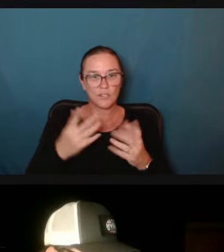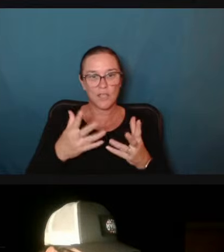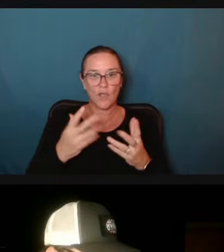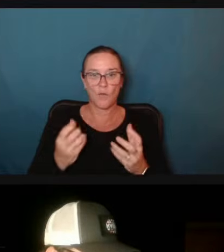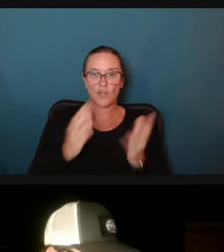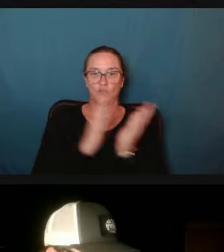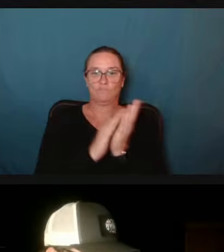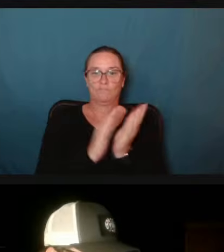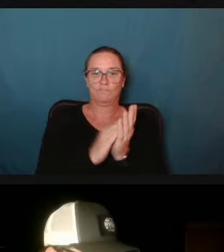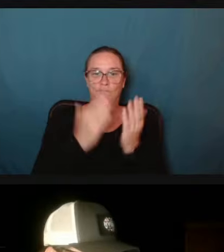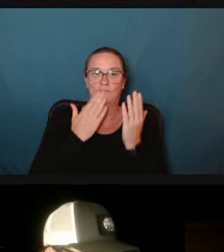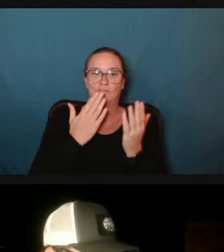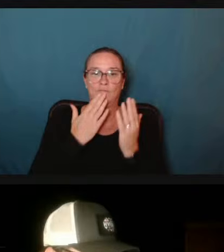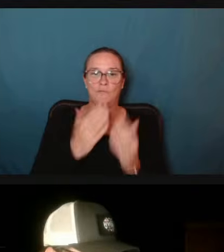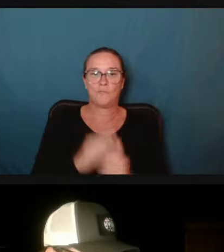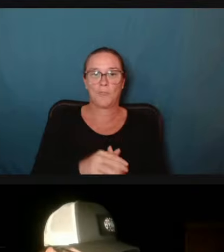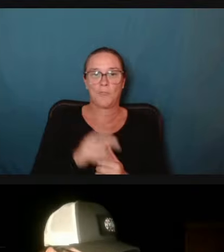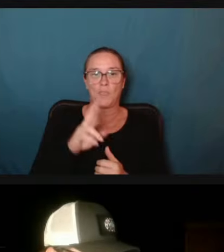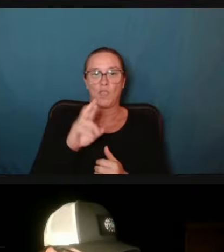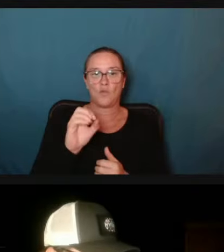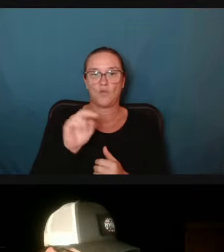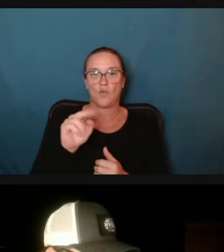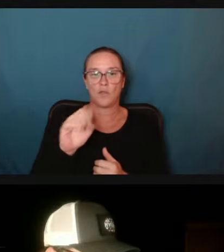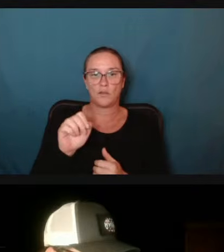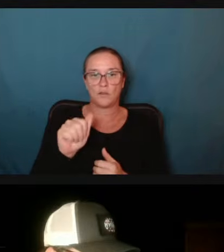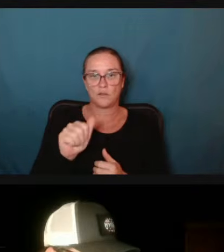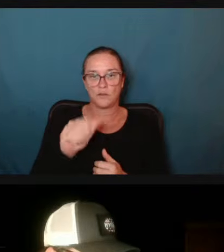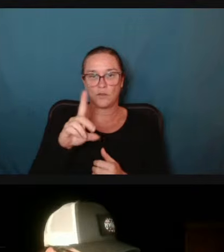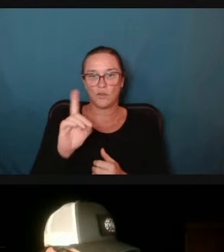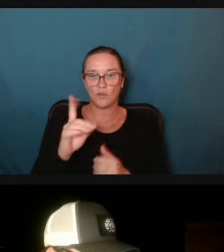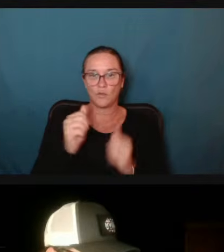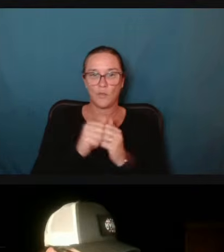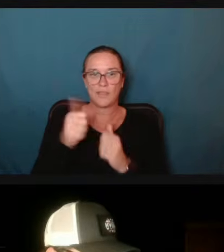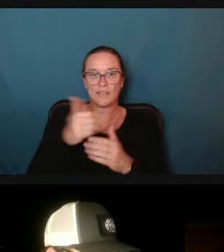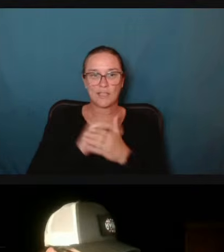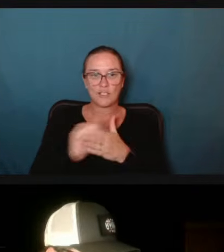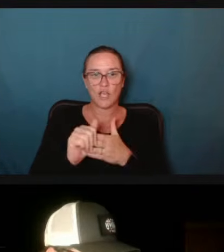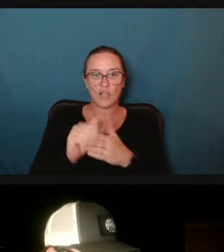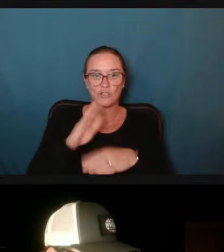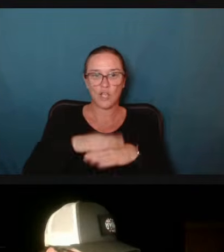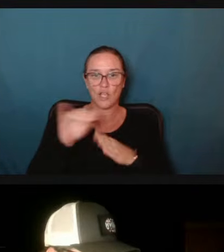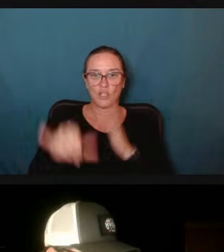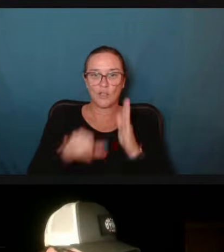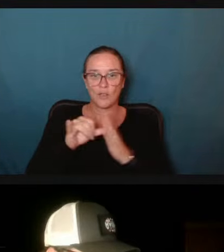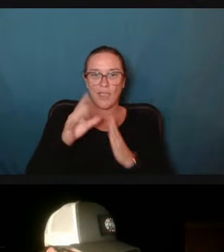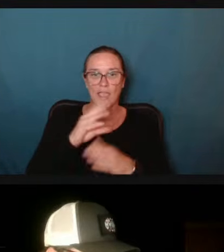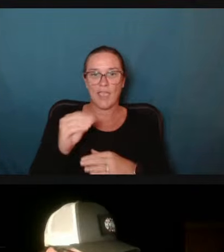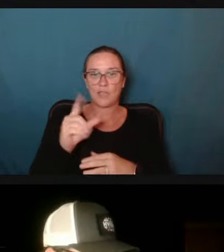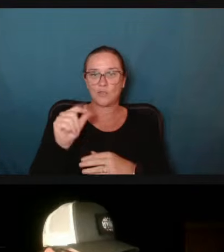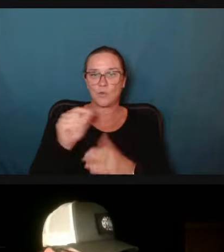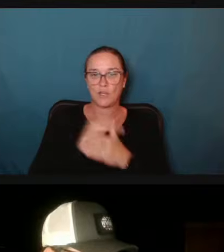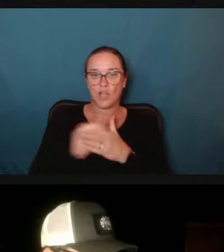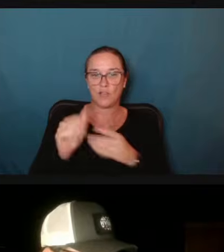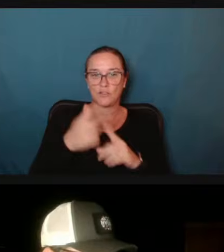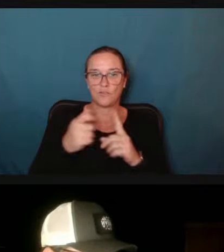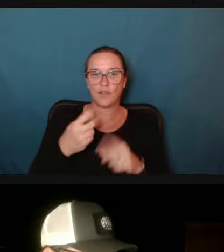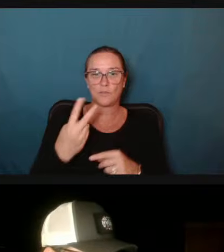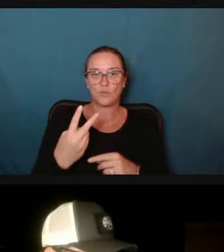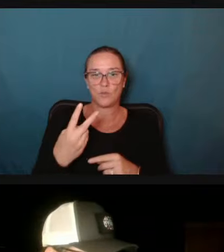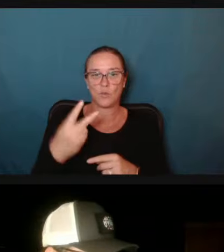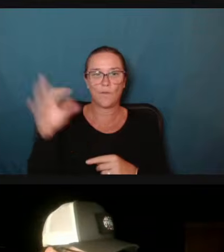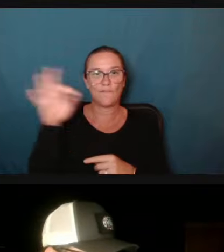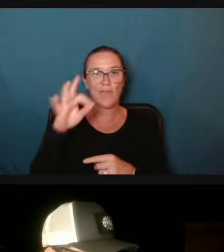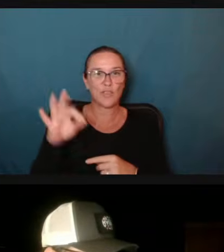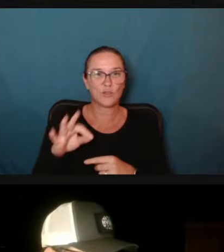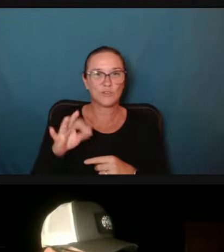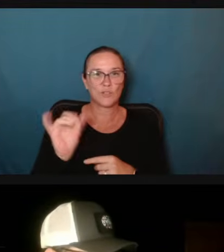out. Ronald with a $10 donation on YouTube, as well as a $20 donation from Two Feathers on YouTube